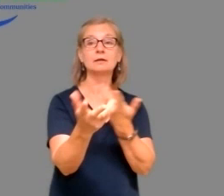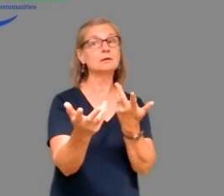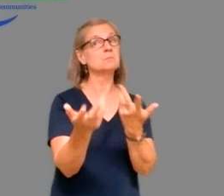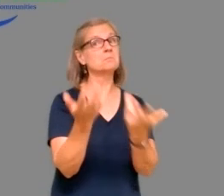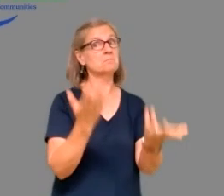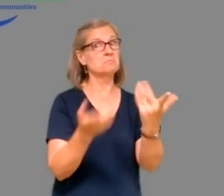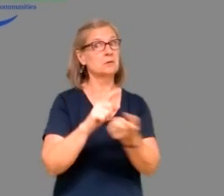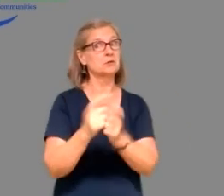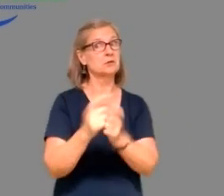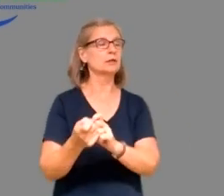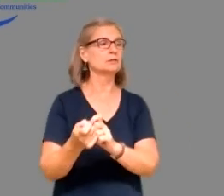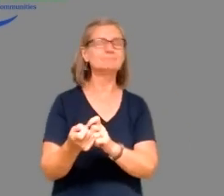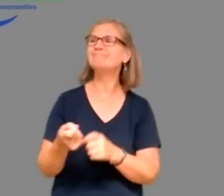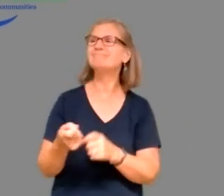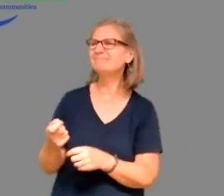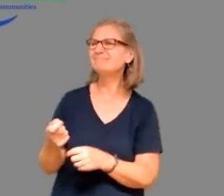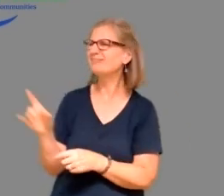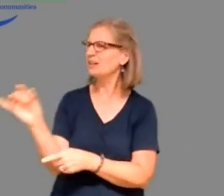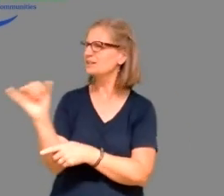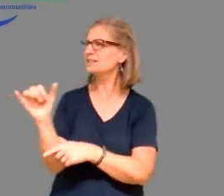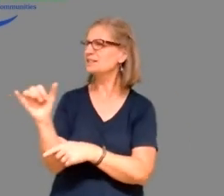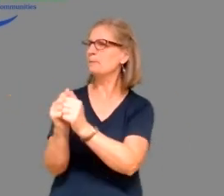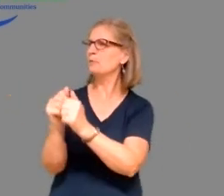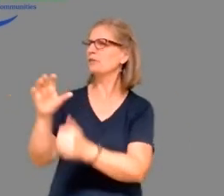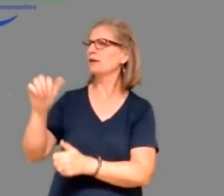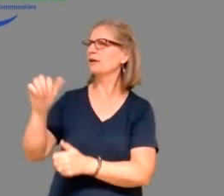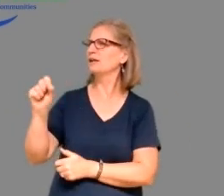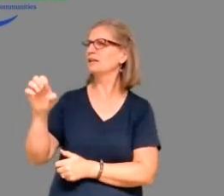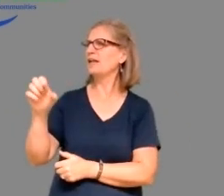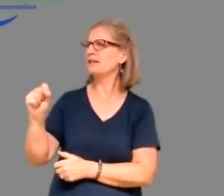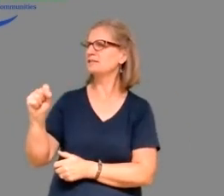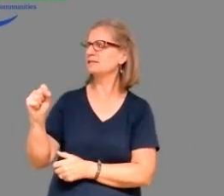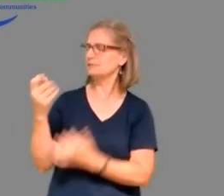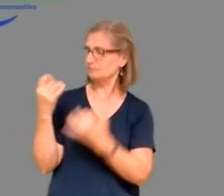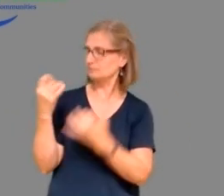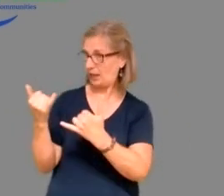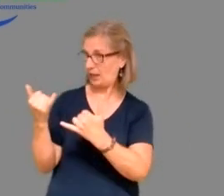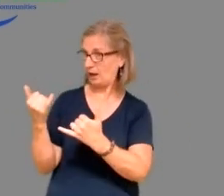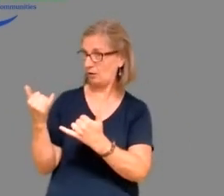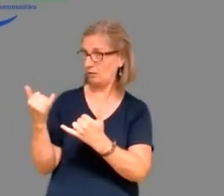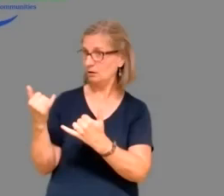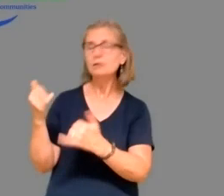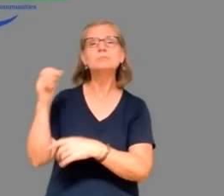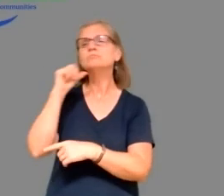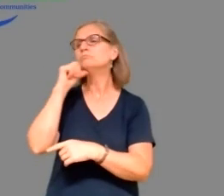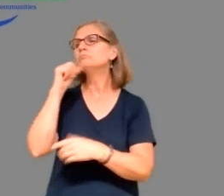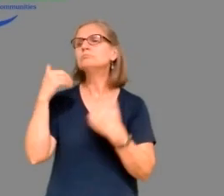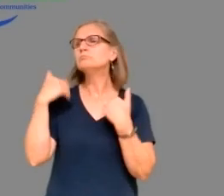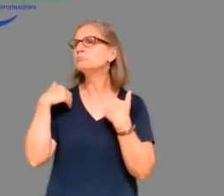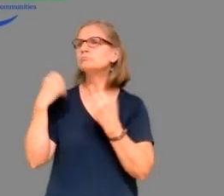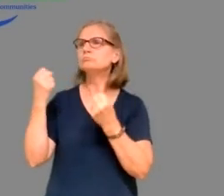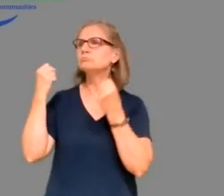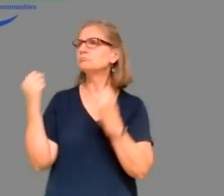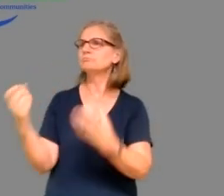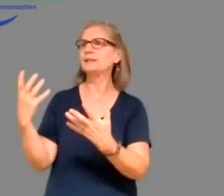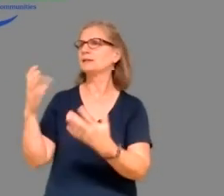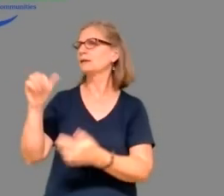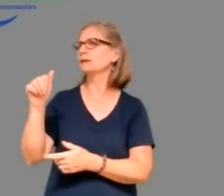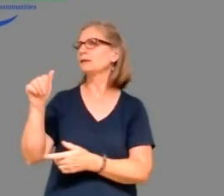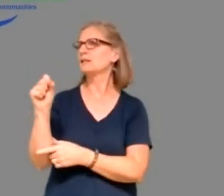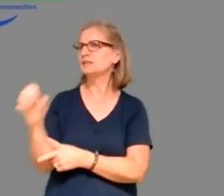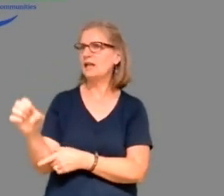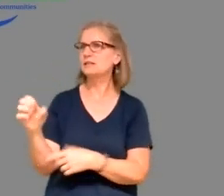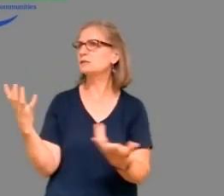the same thing as far as cases. You know, right now there are not many cases that are